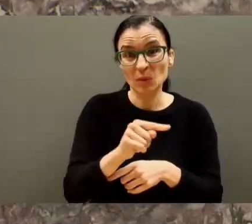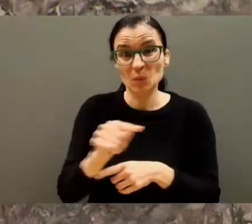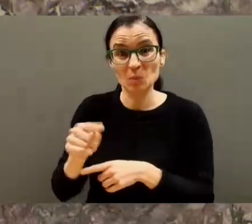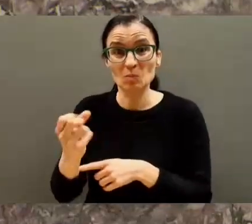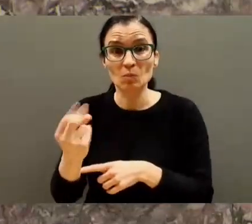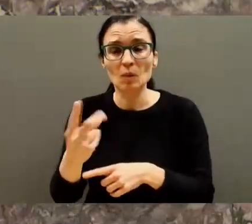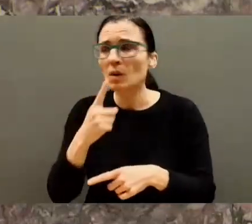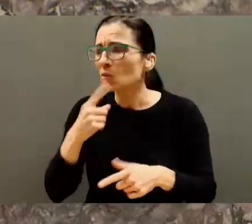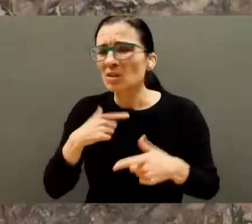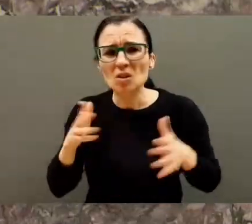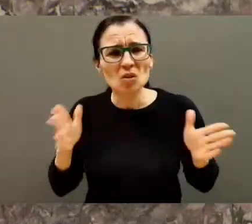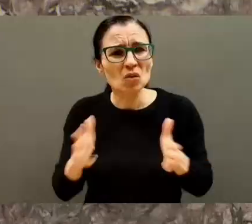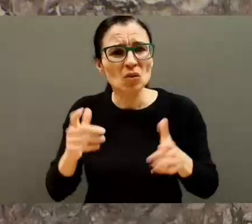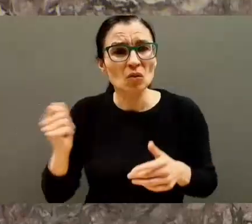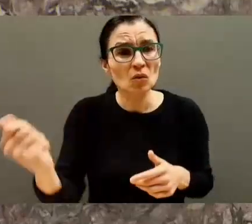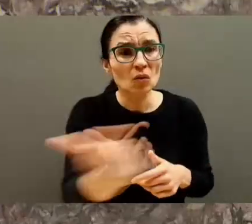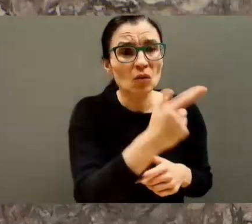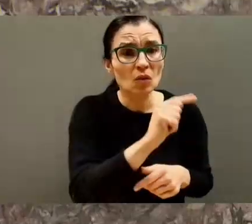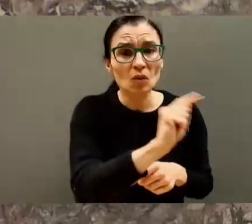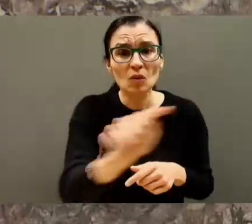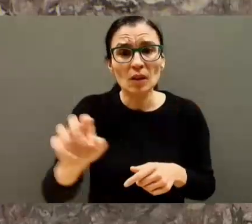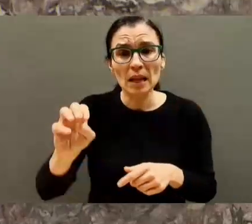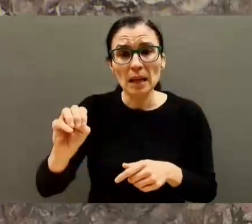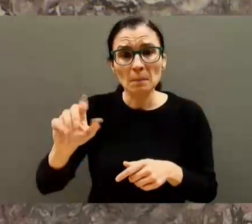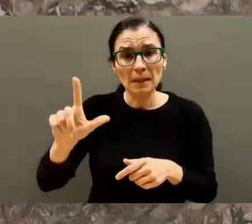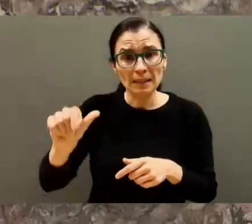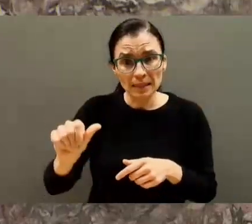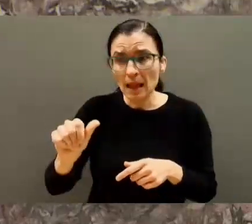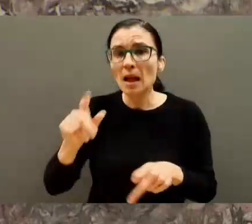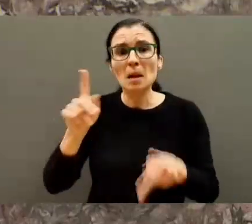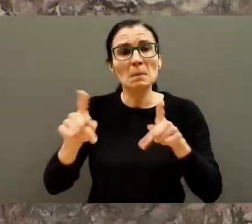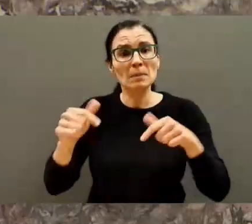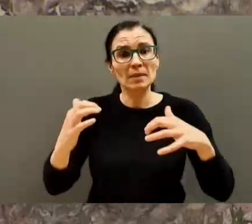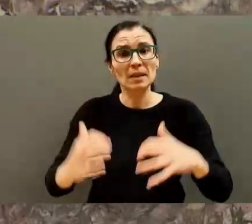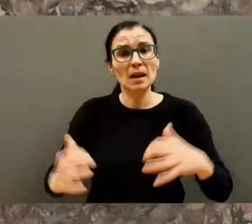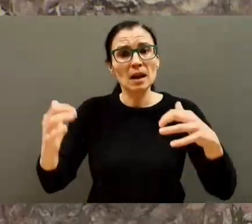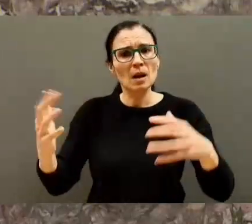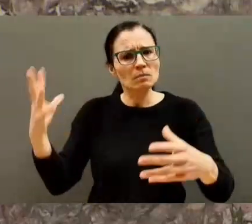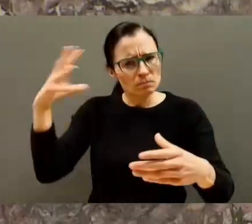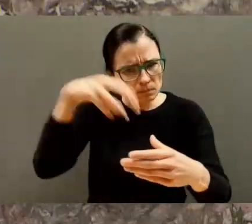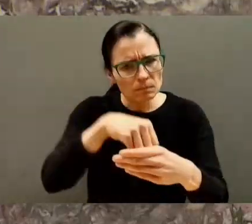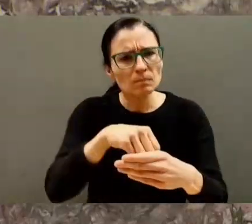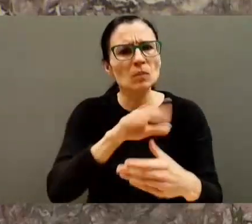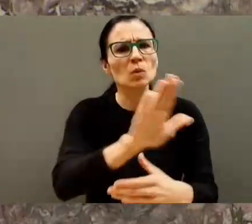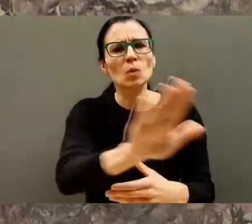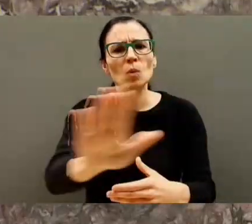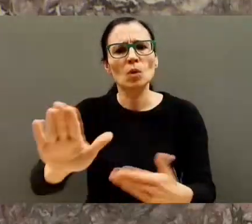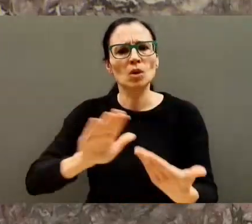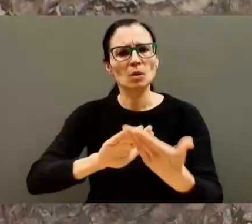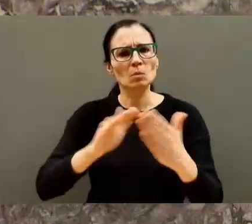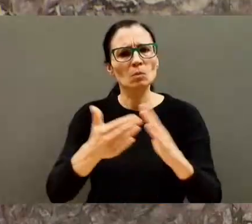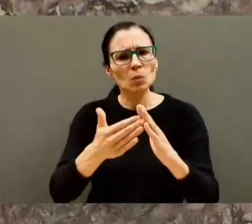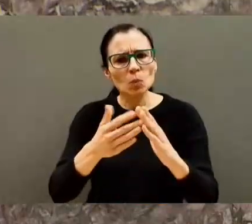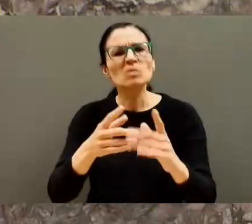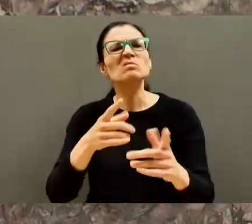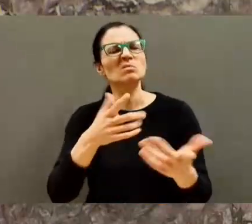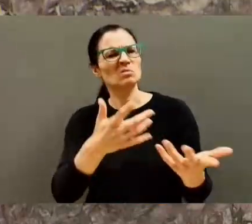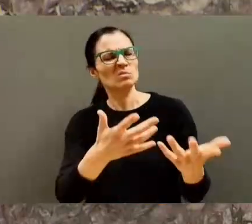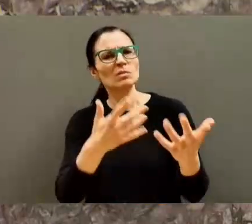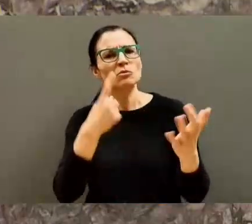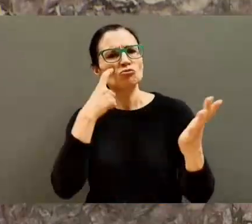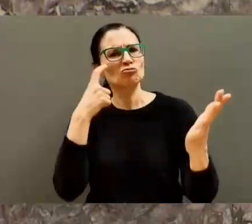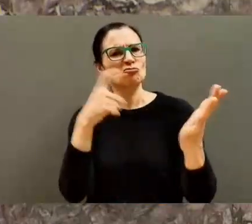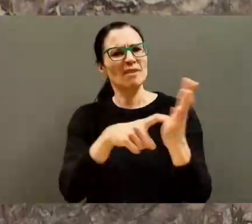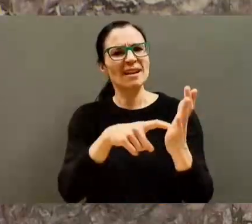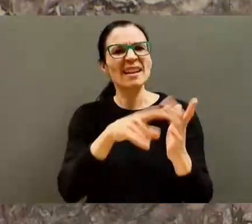communities, talking to people about reducing the stigma, in talking about the challenges that people face, and that we all continue to work